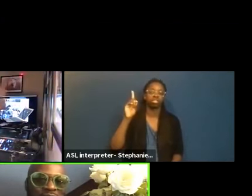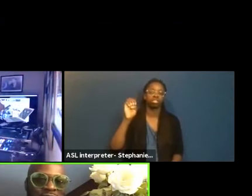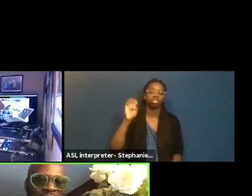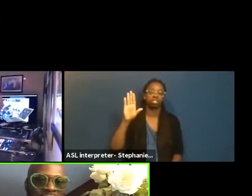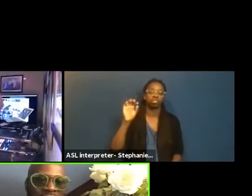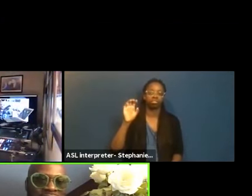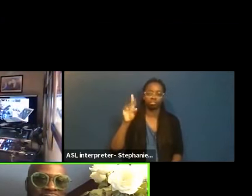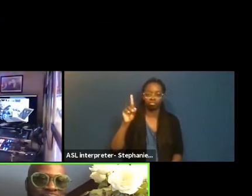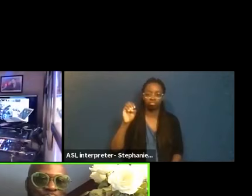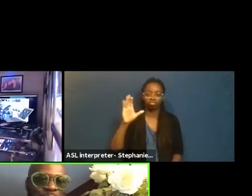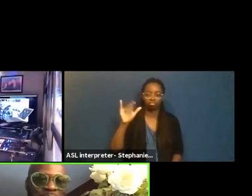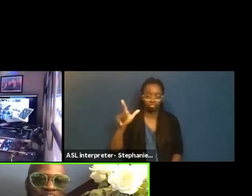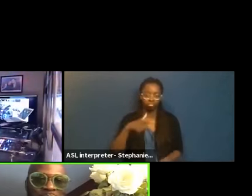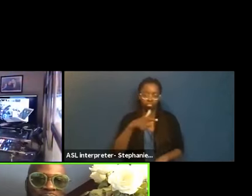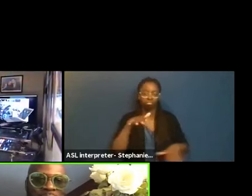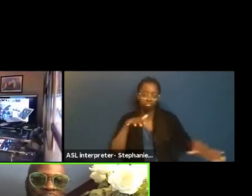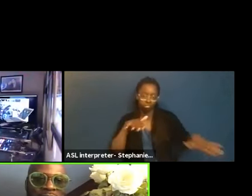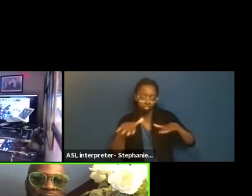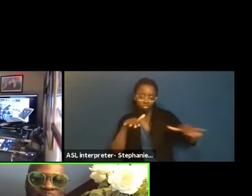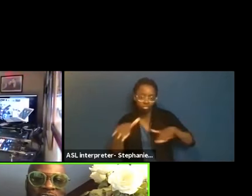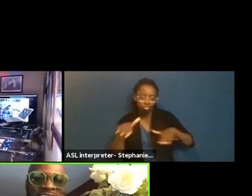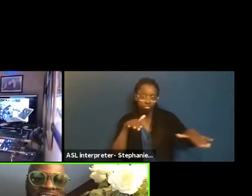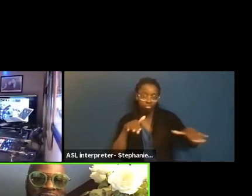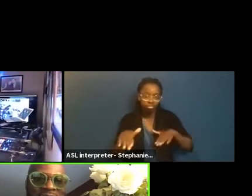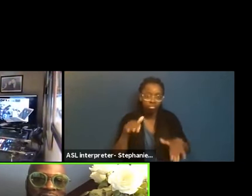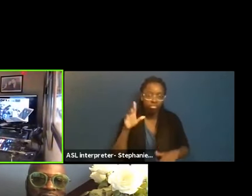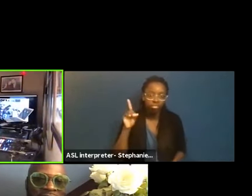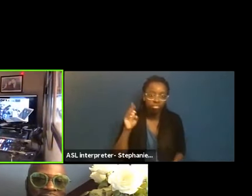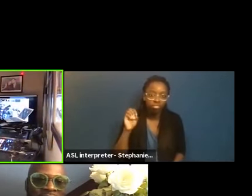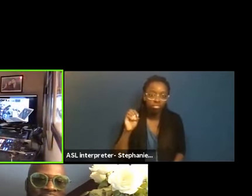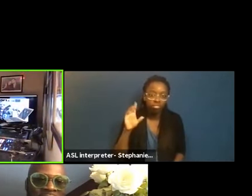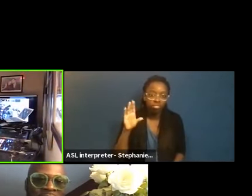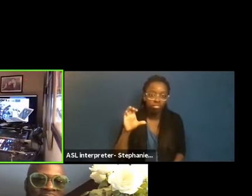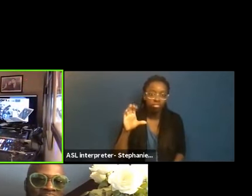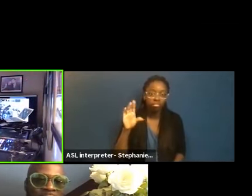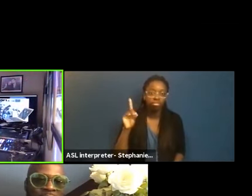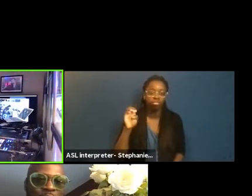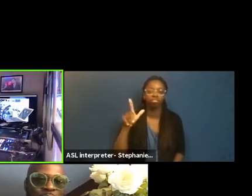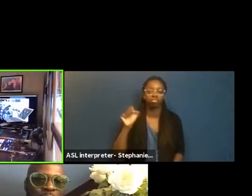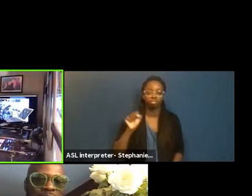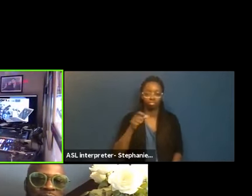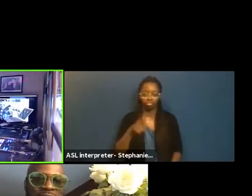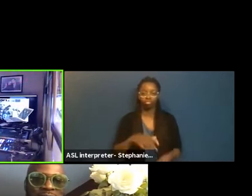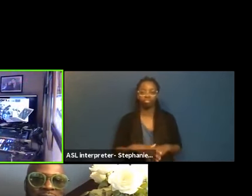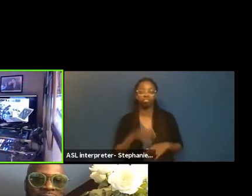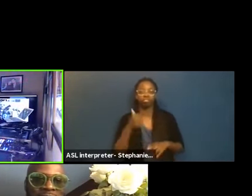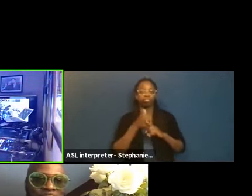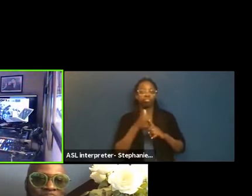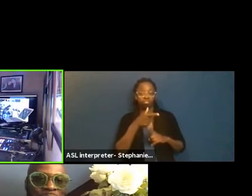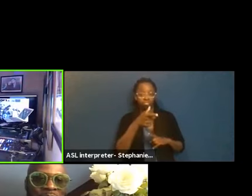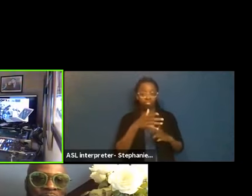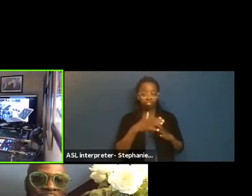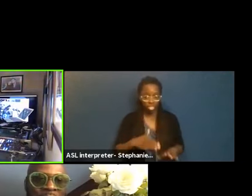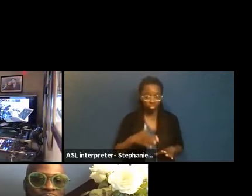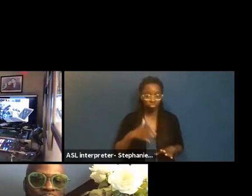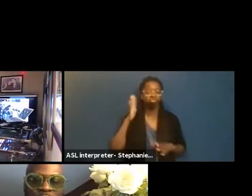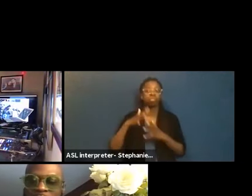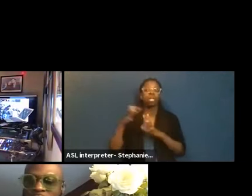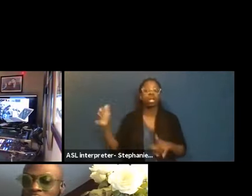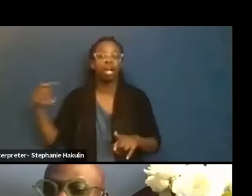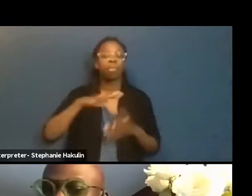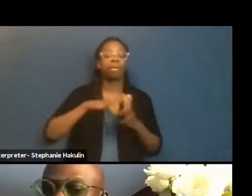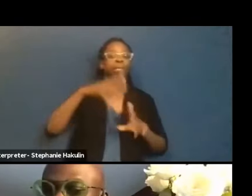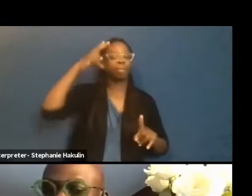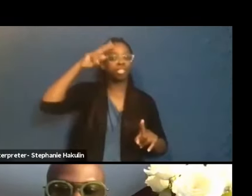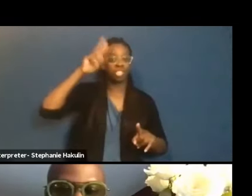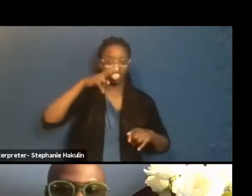delivering. Yer, I see you. Make America Mexico again. Hey, co-host Sydney. Hey. How you doing